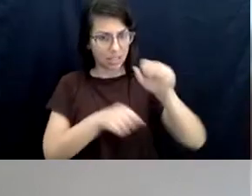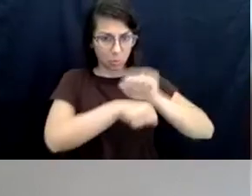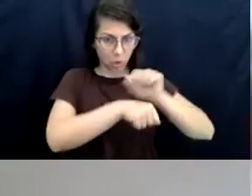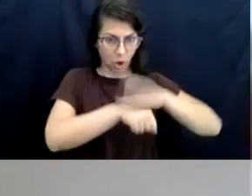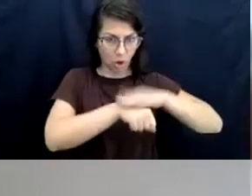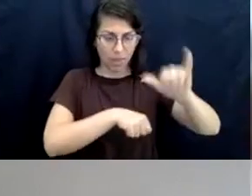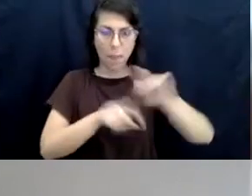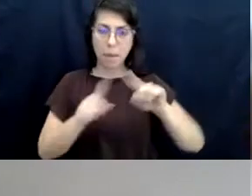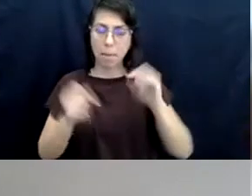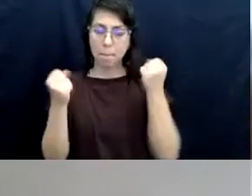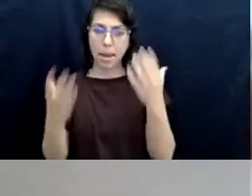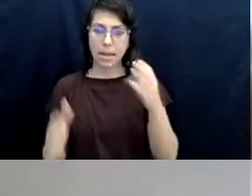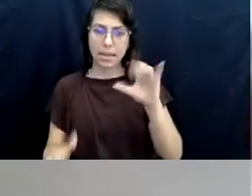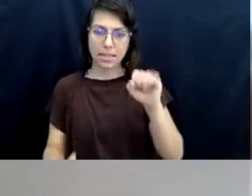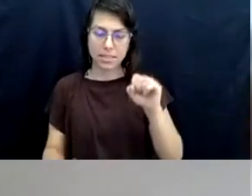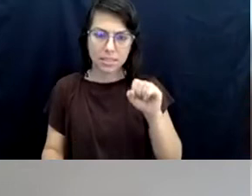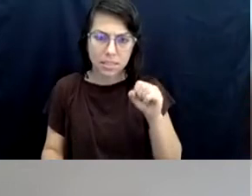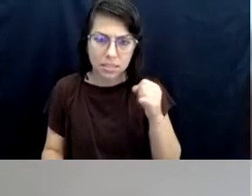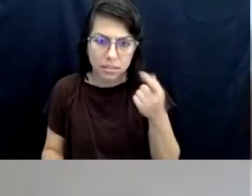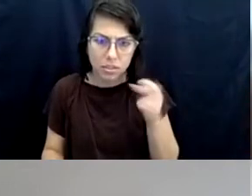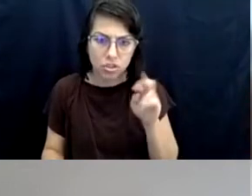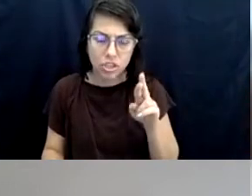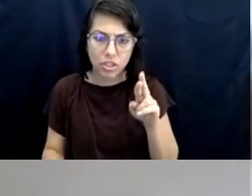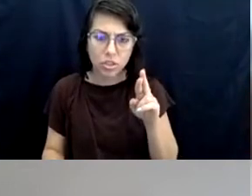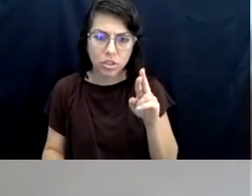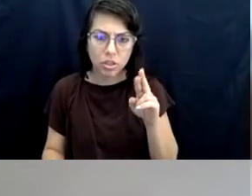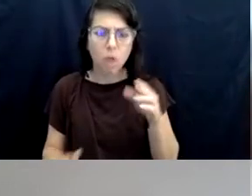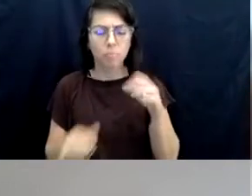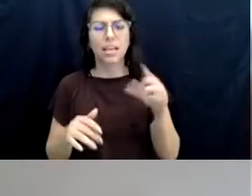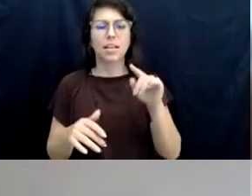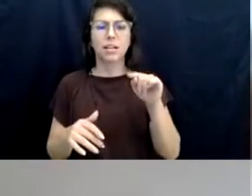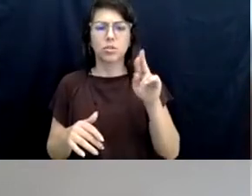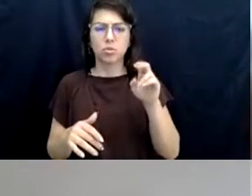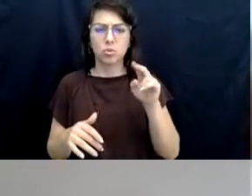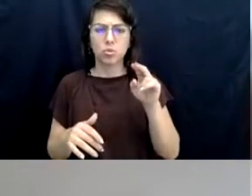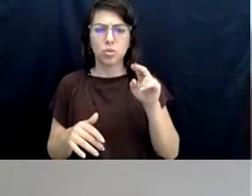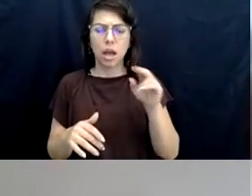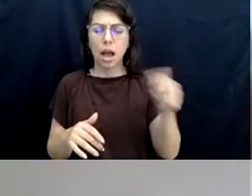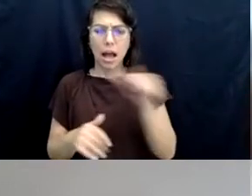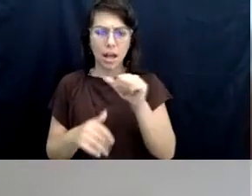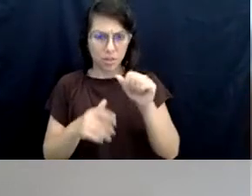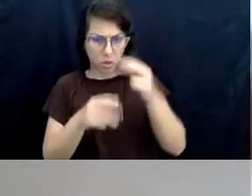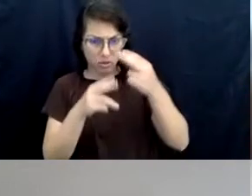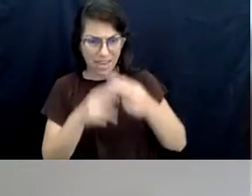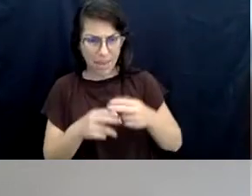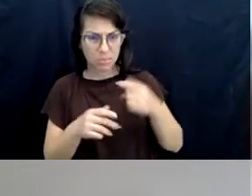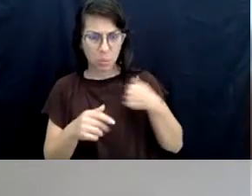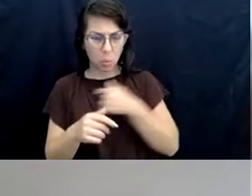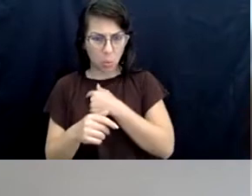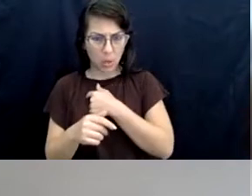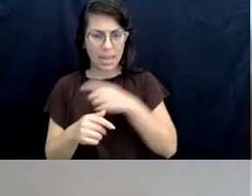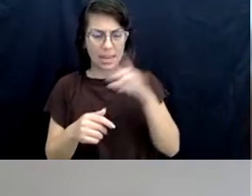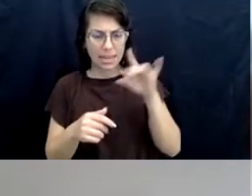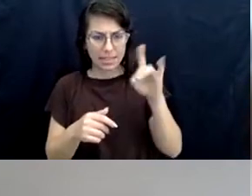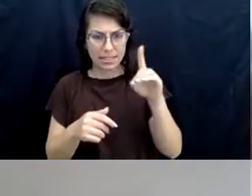have abused that system in the past and changed their names to things that were very inappropriate to be said out loud by anyone, anywhere.